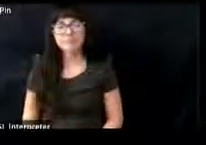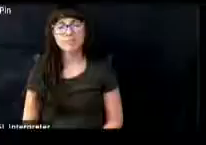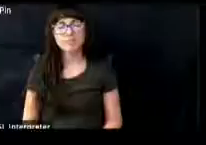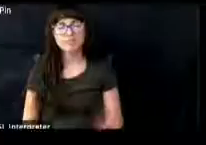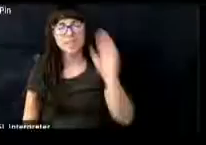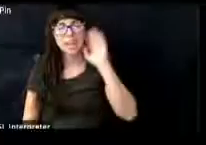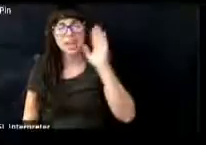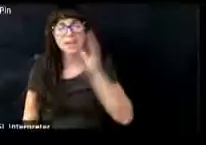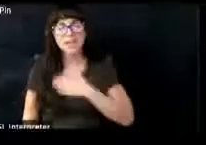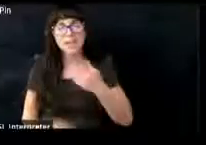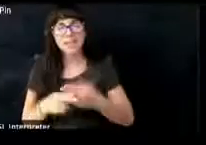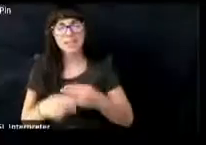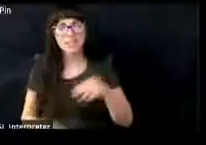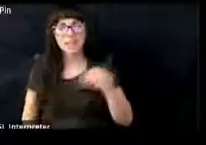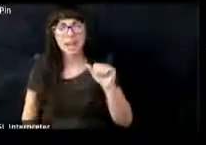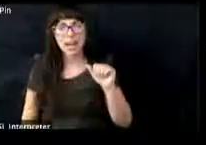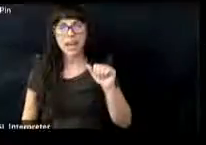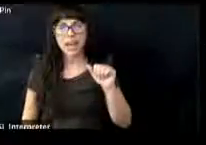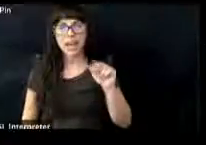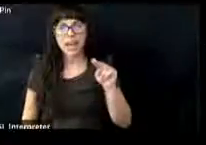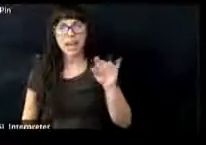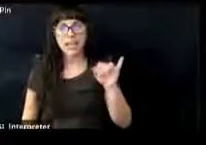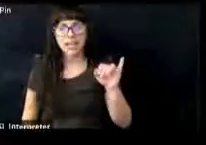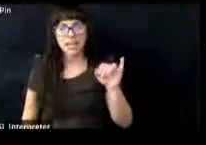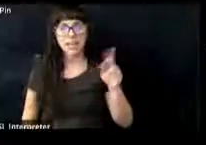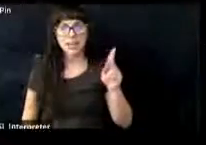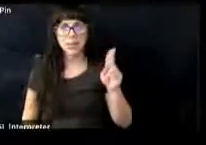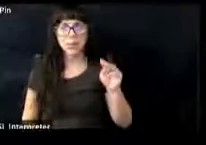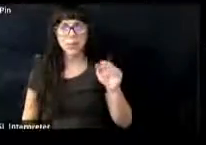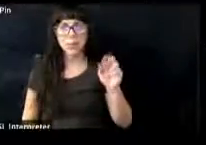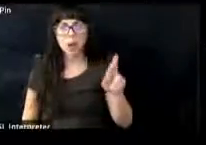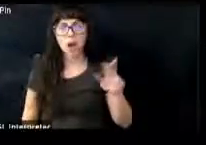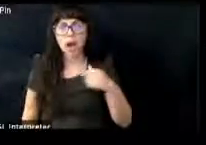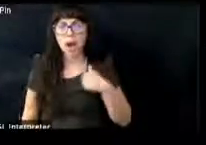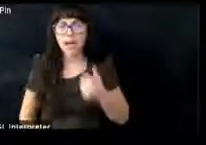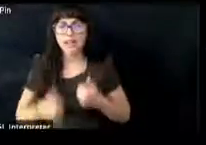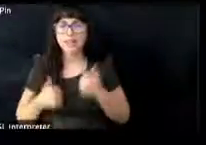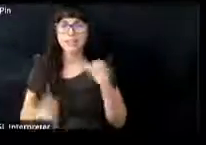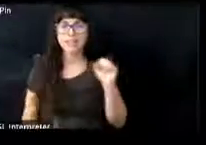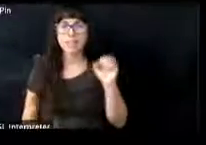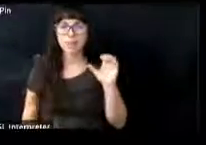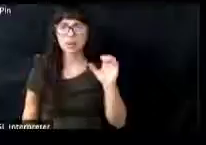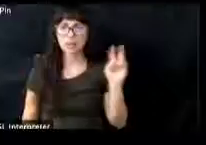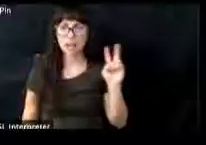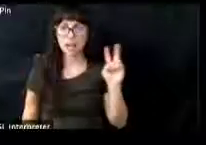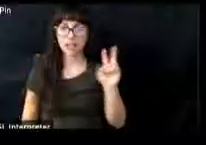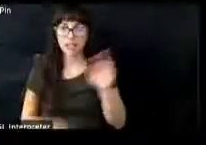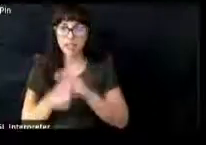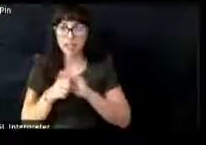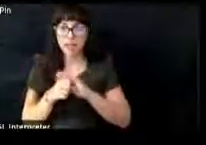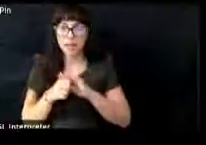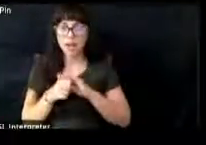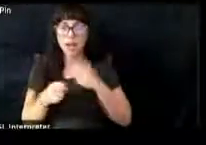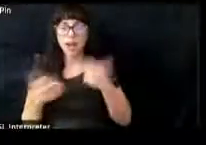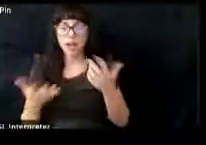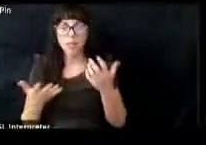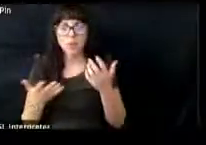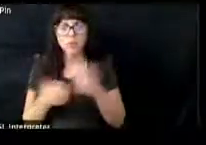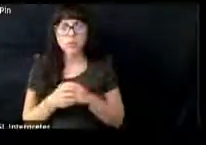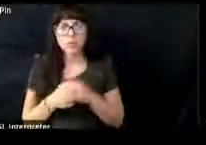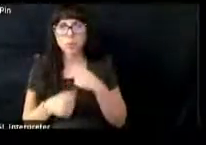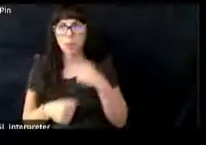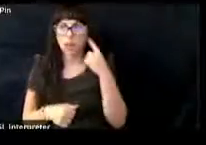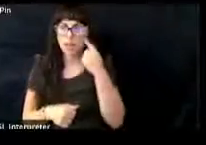Hi, my name is Nahid Sumar, and I live in the Santa Clarita Valley area. And I just wanted to, I think some of the